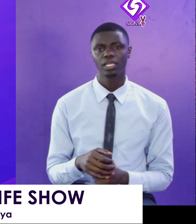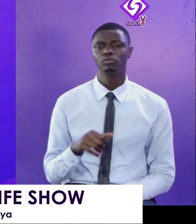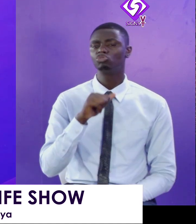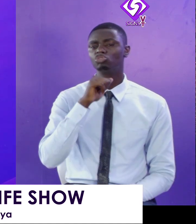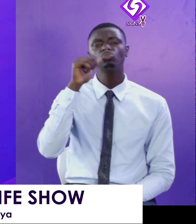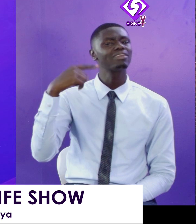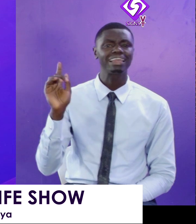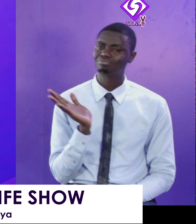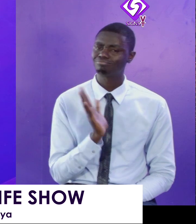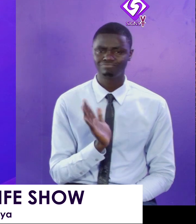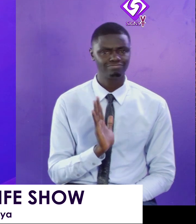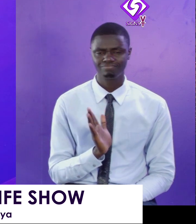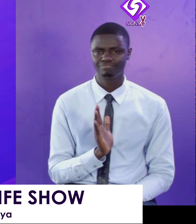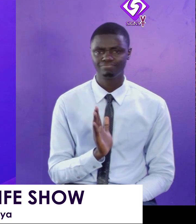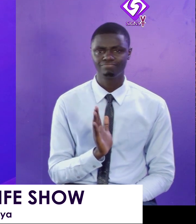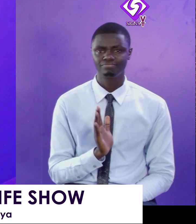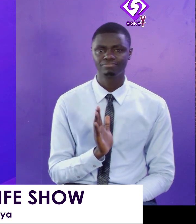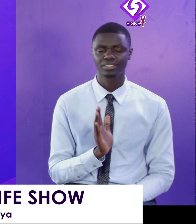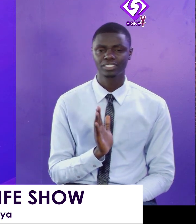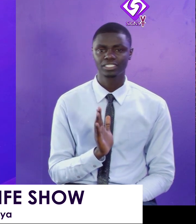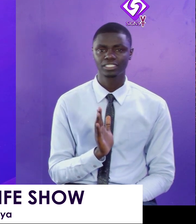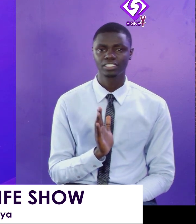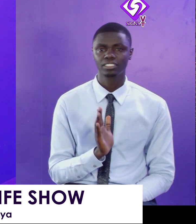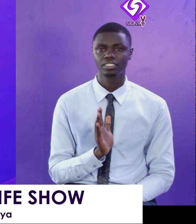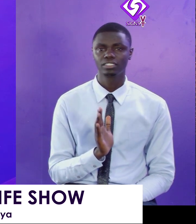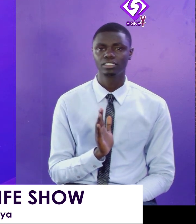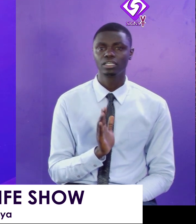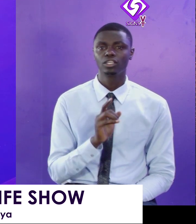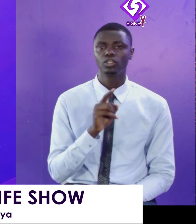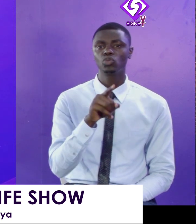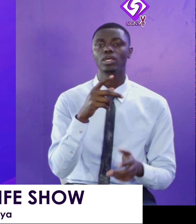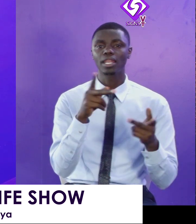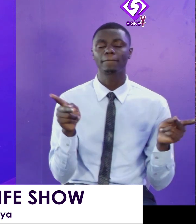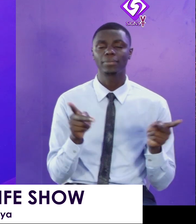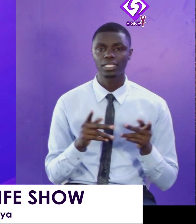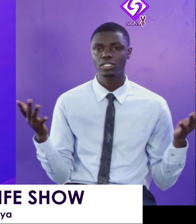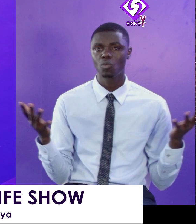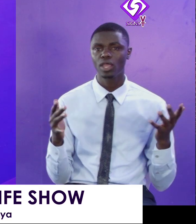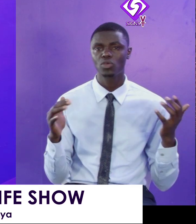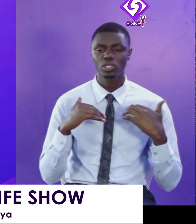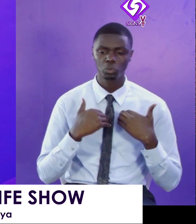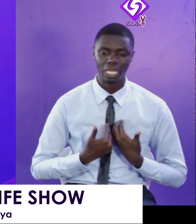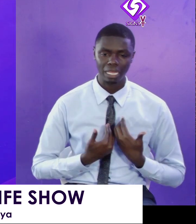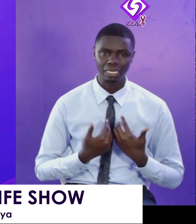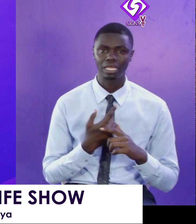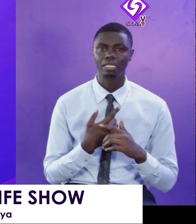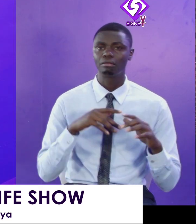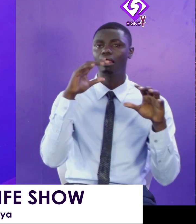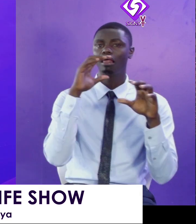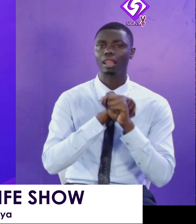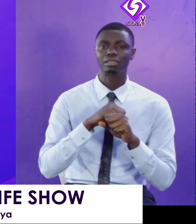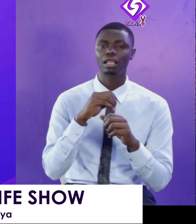right when you are at a place where you are so tired, lacking passion for